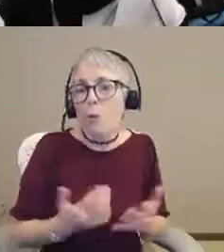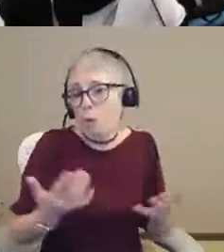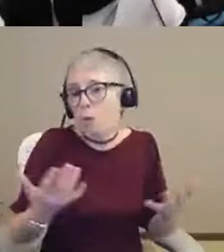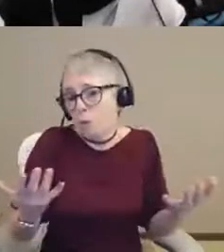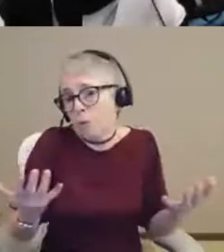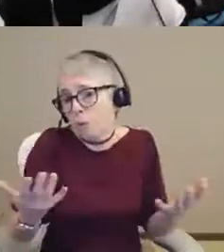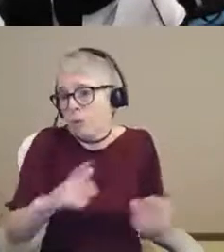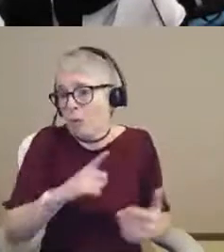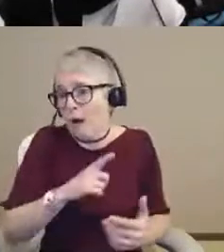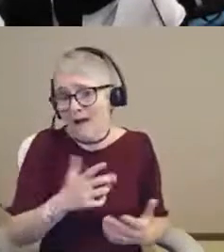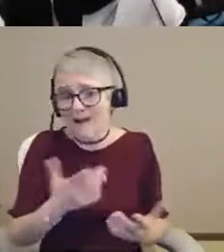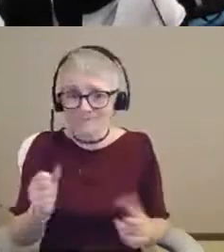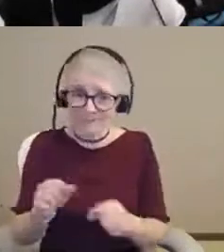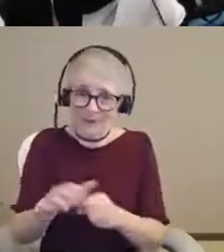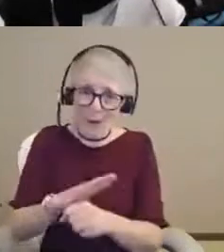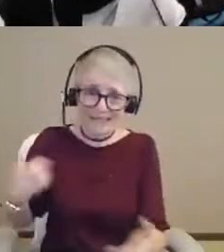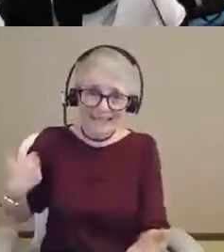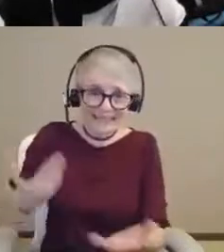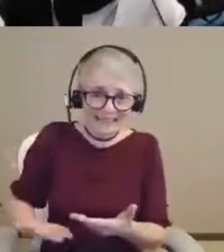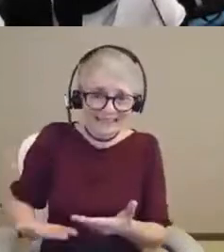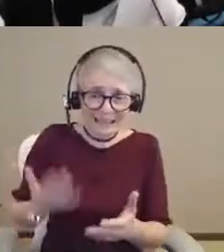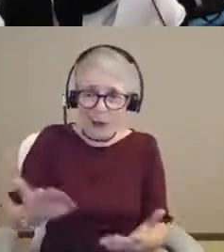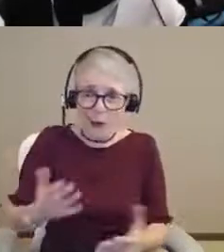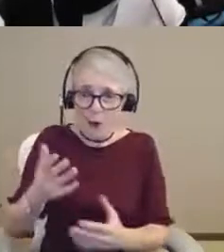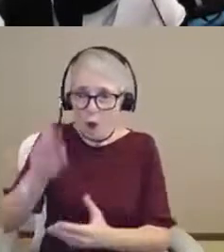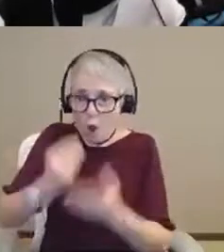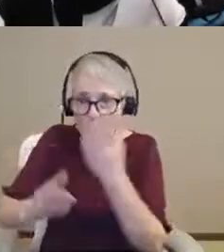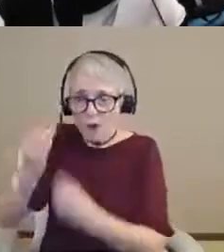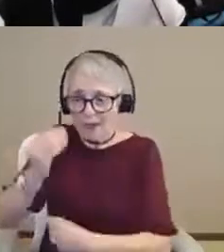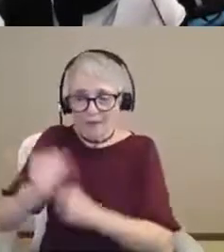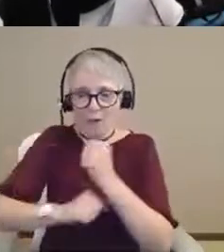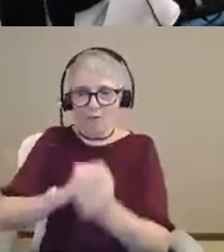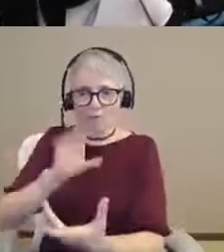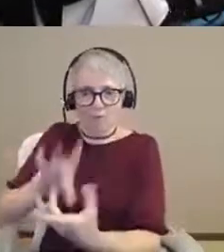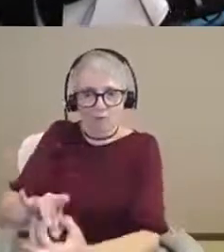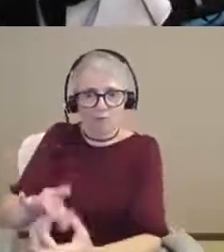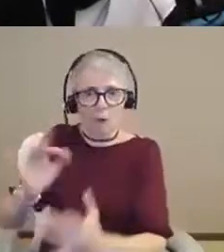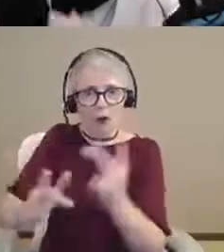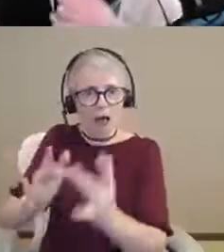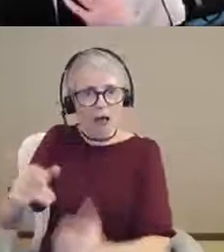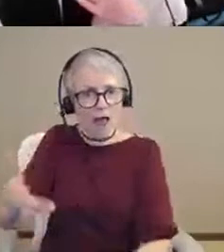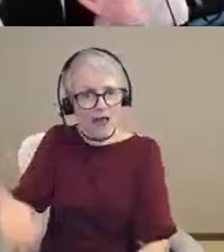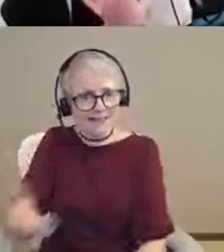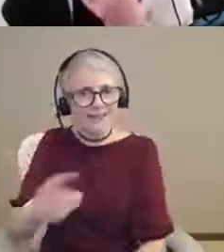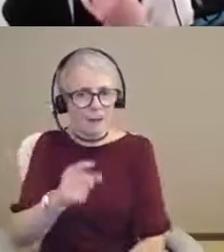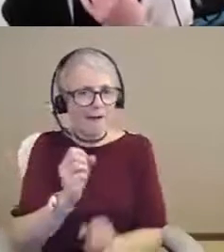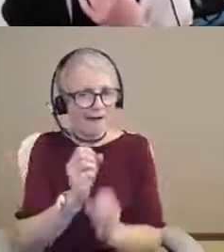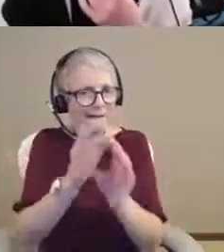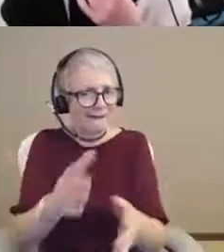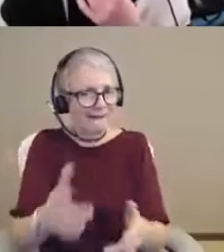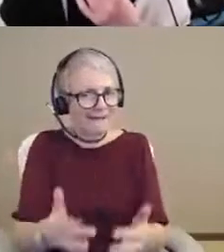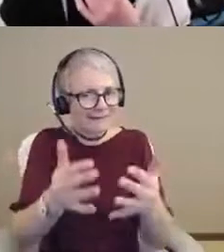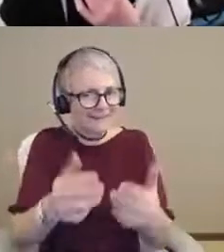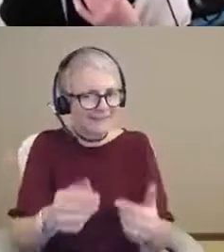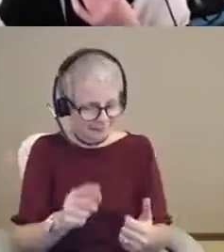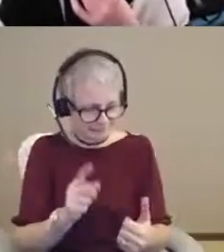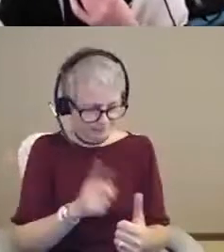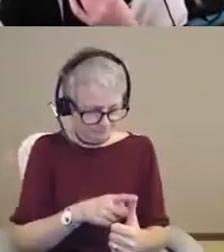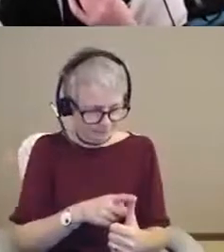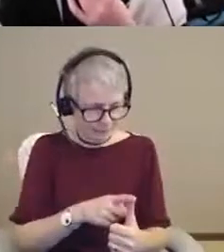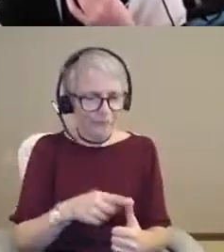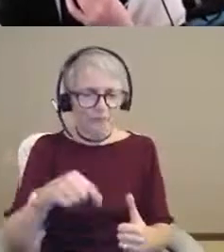and the fact that so much learning is now online. So I just found some statistics that I'll just read for you now. So I think as an